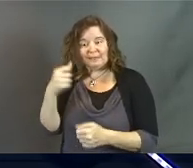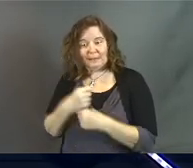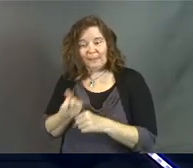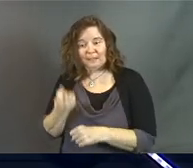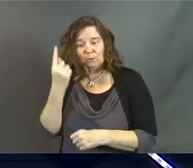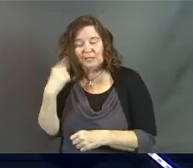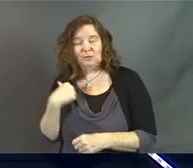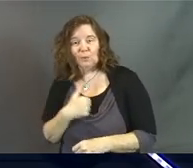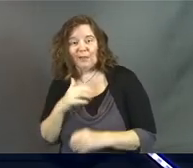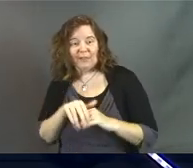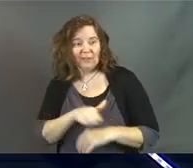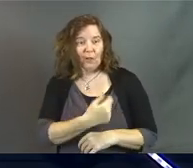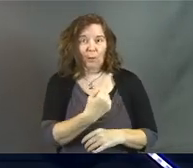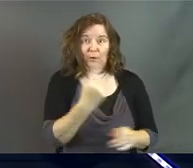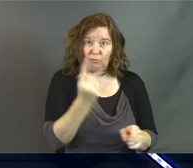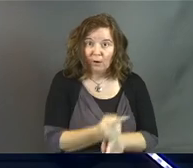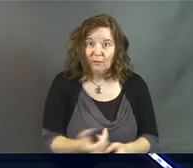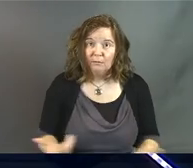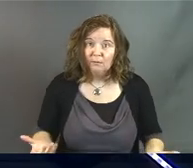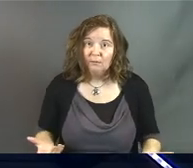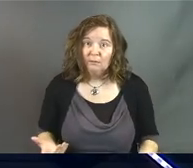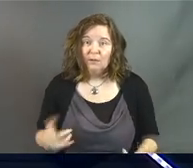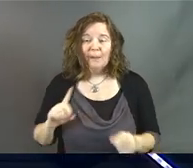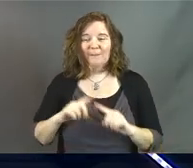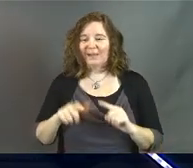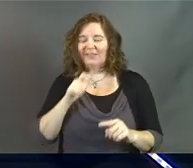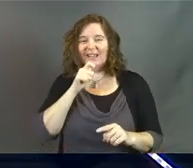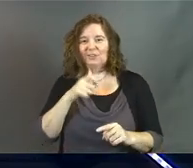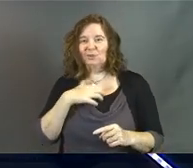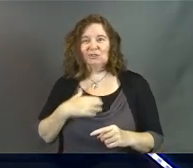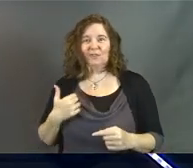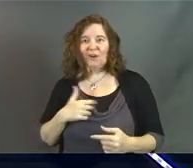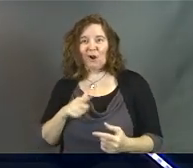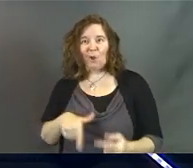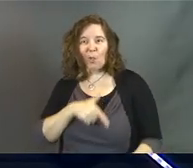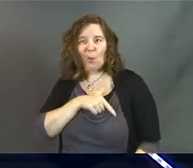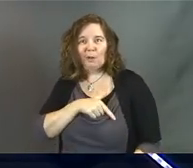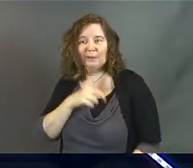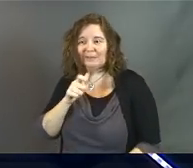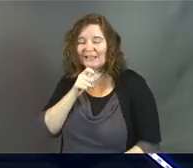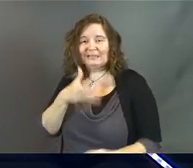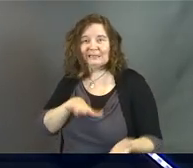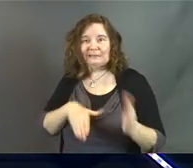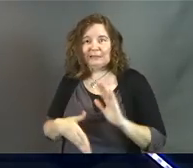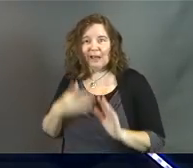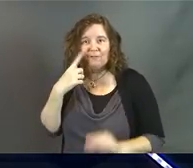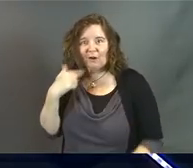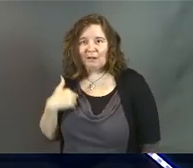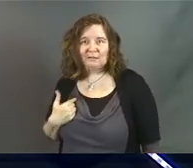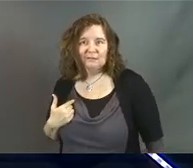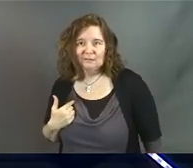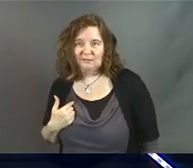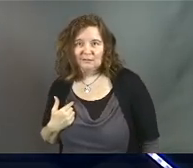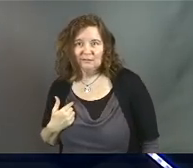makes more sense to us, right? But they do not deserve our loyalty. Why? Because they didn't die for us.